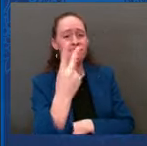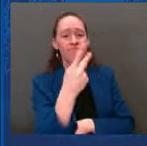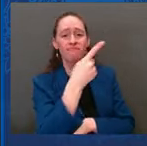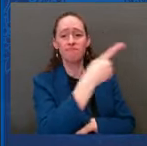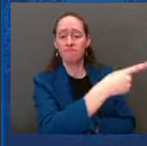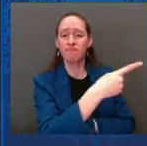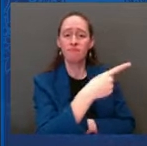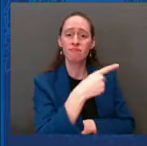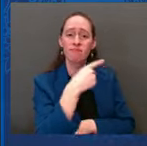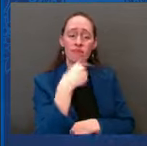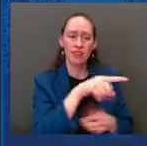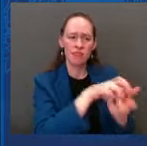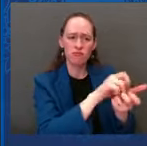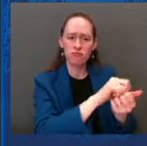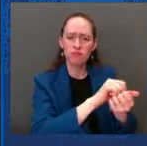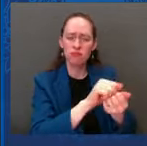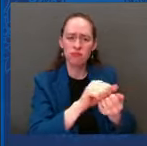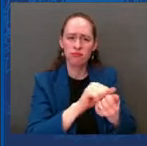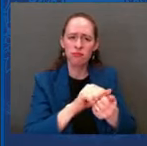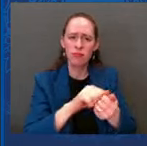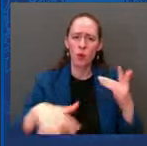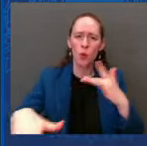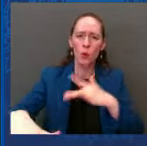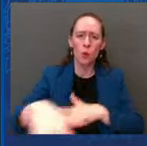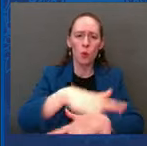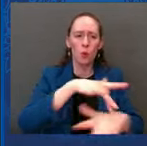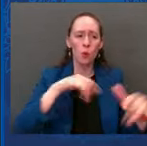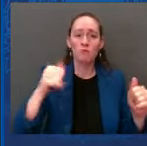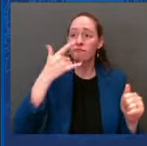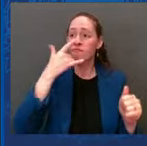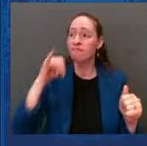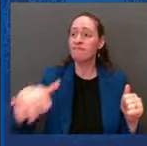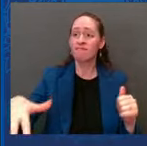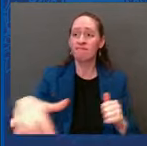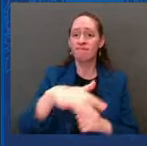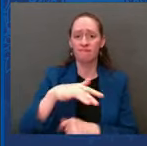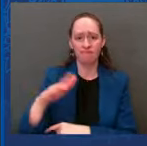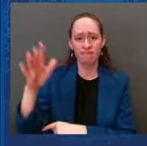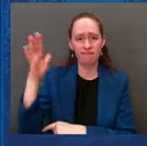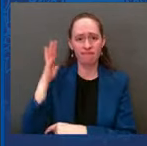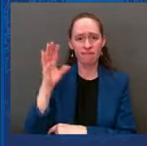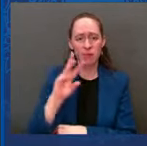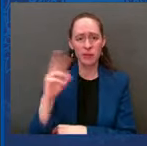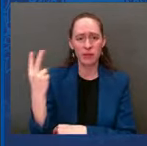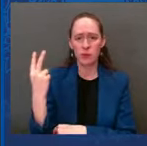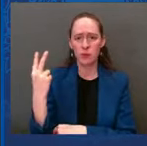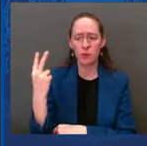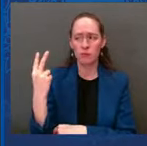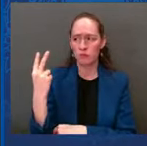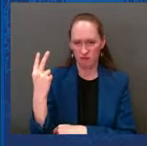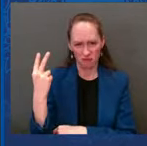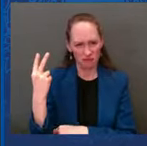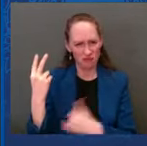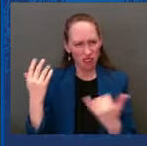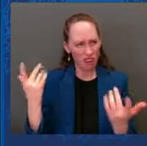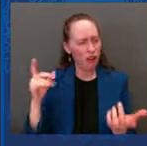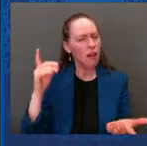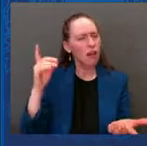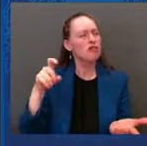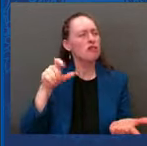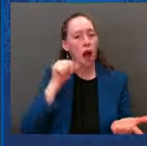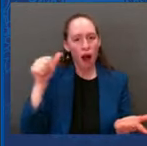is a horrible reality of our neighbors, just because Russia, once again, wants to become an empire, to implement